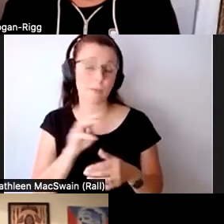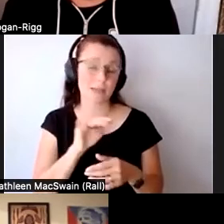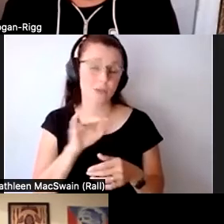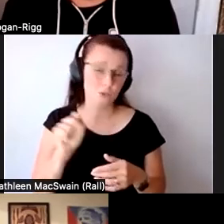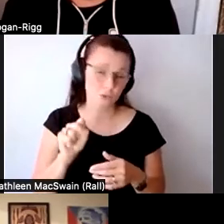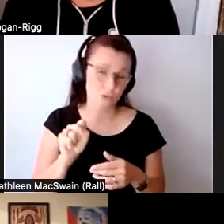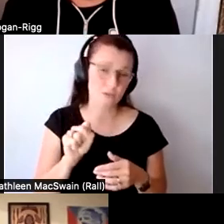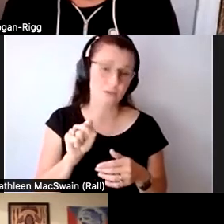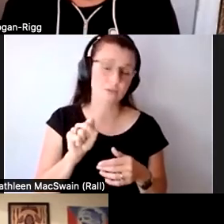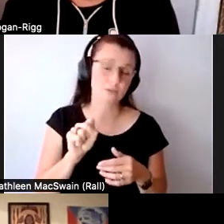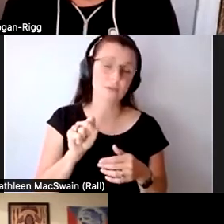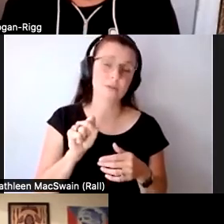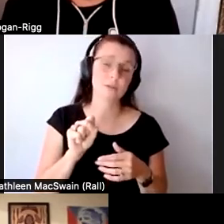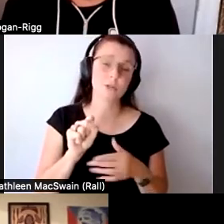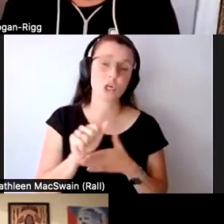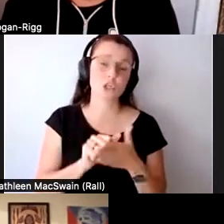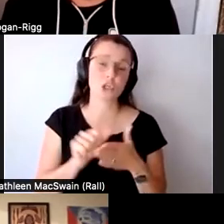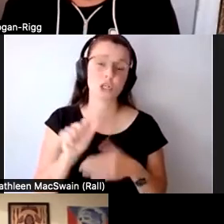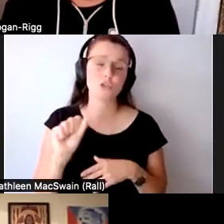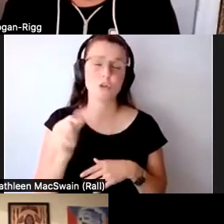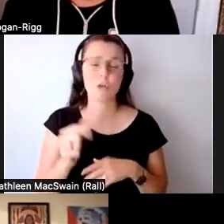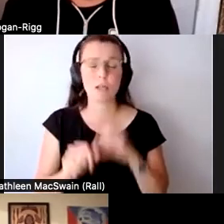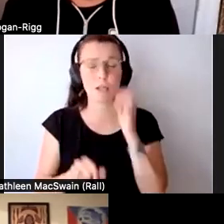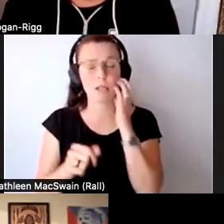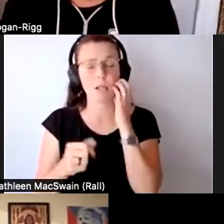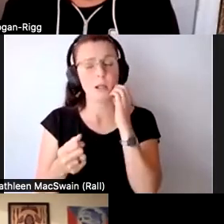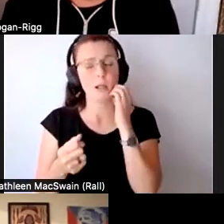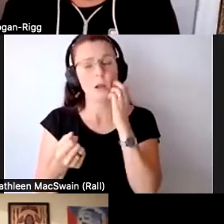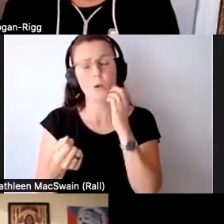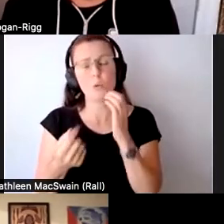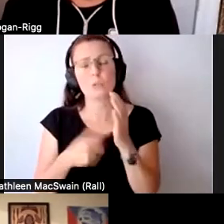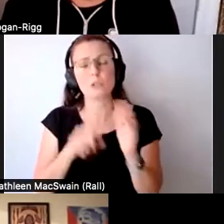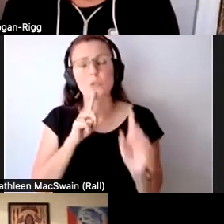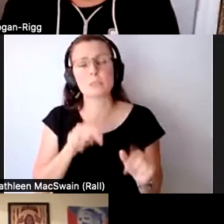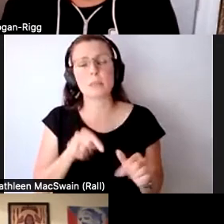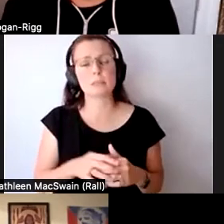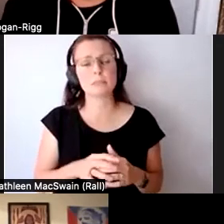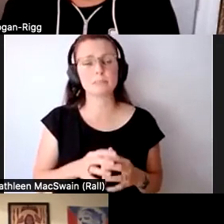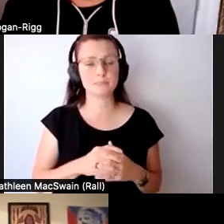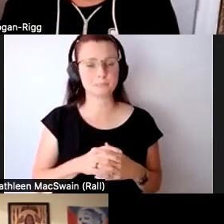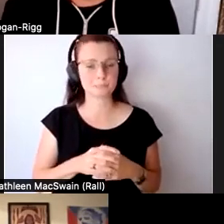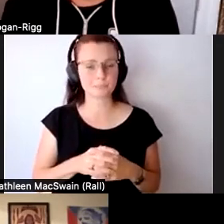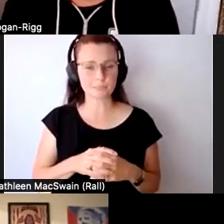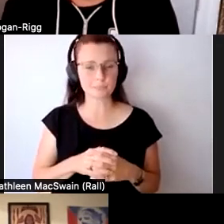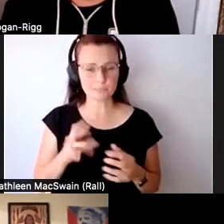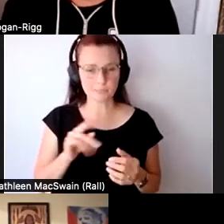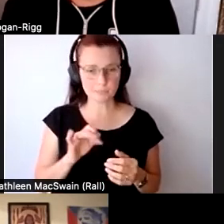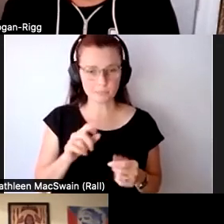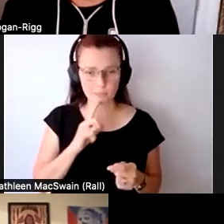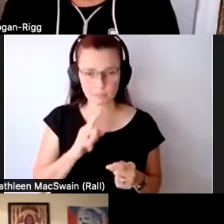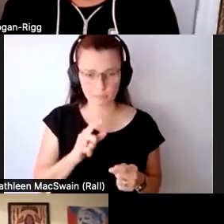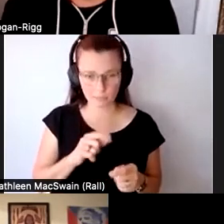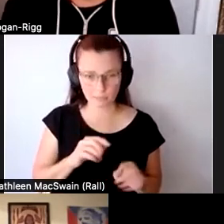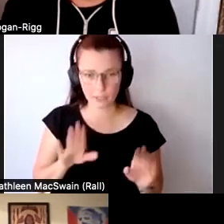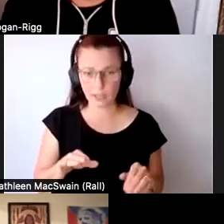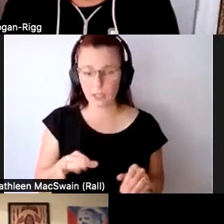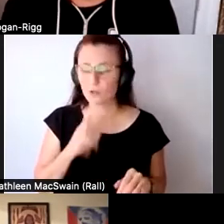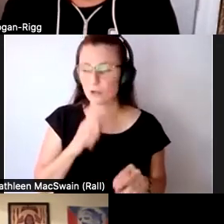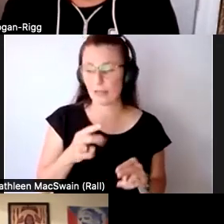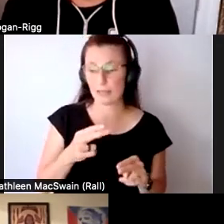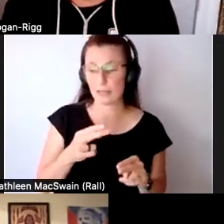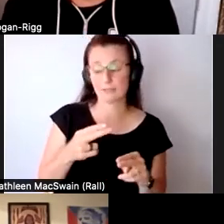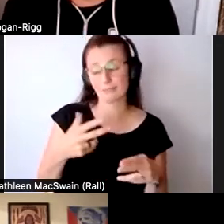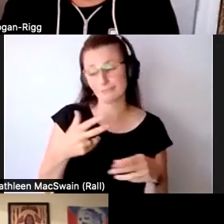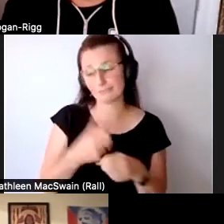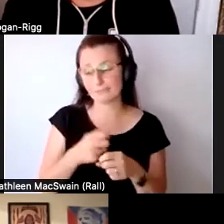legal landscape right now? Sure. So the short answer is the legal landscape is rapidly changing in the